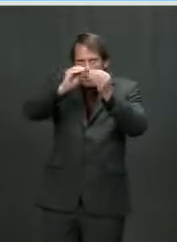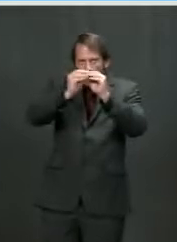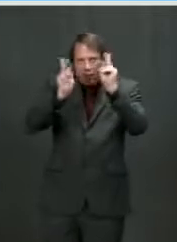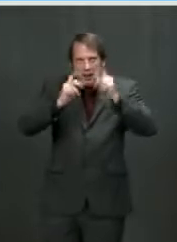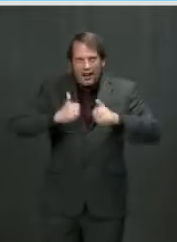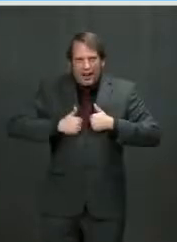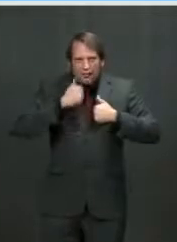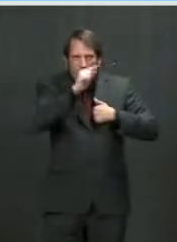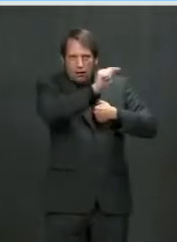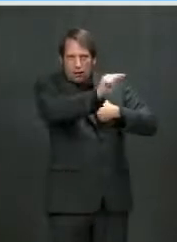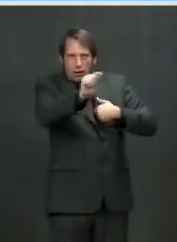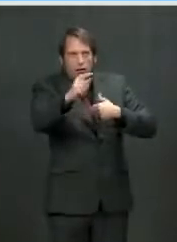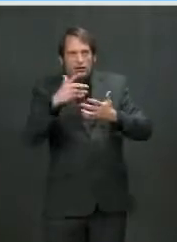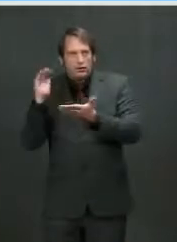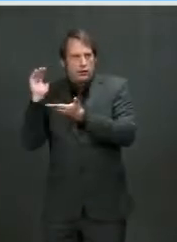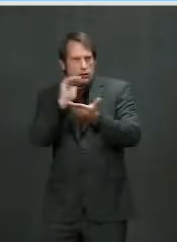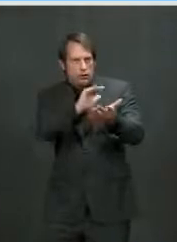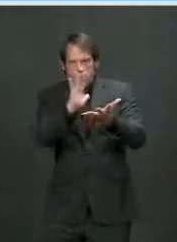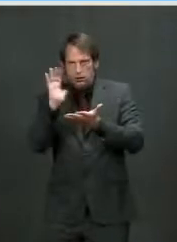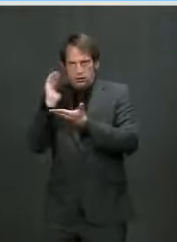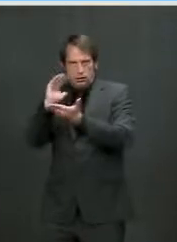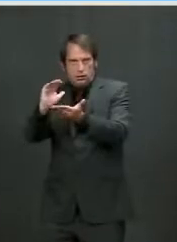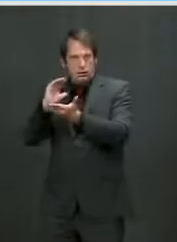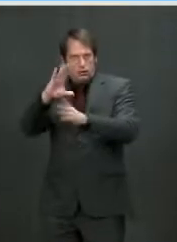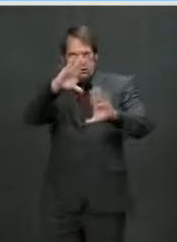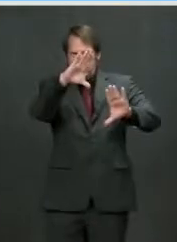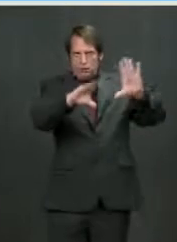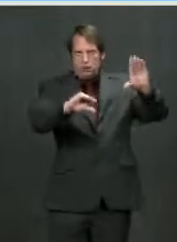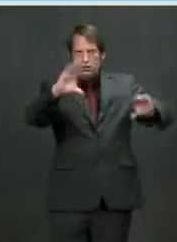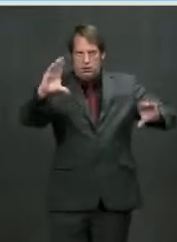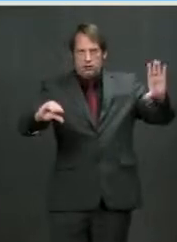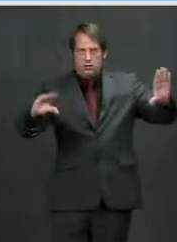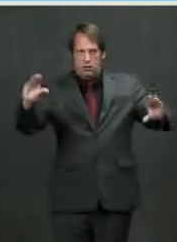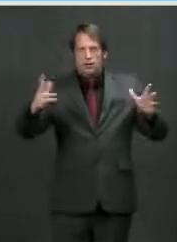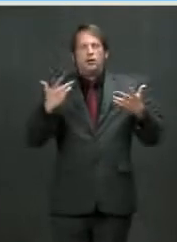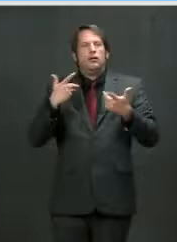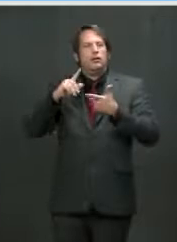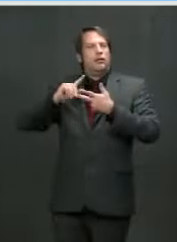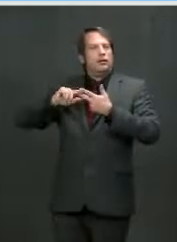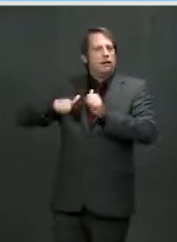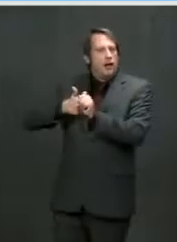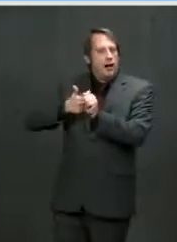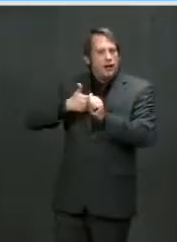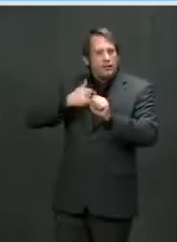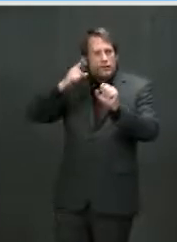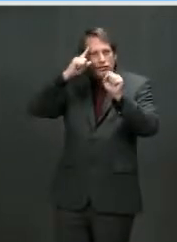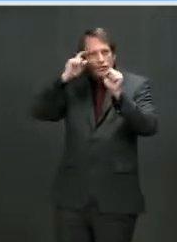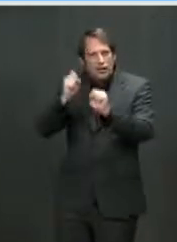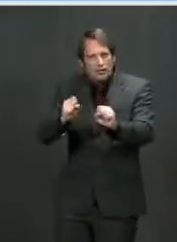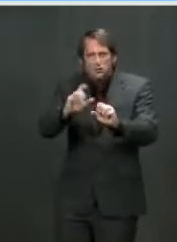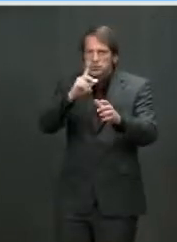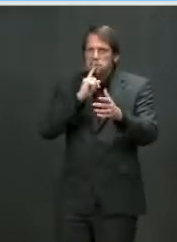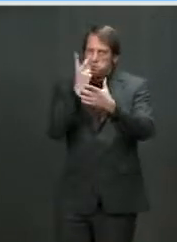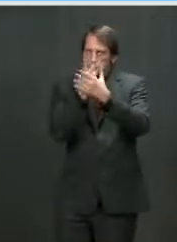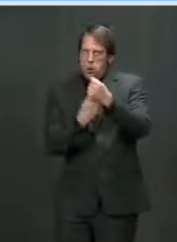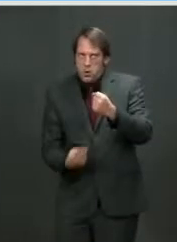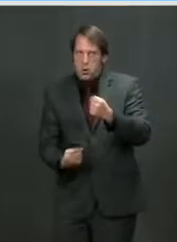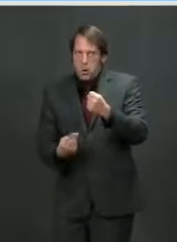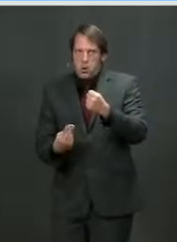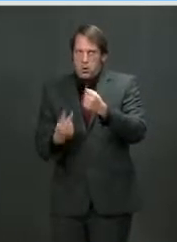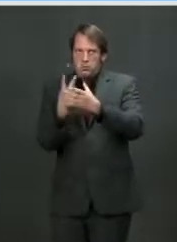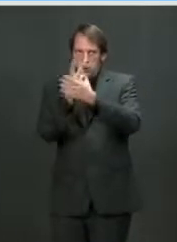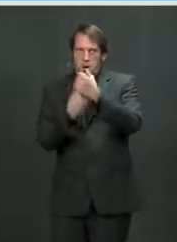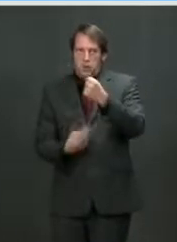where more targeted strategies will work. But right now, I would commit to you that we're doing both. And I'll give you an